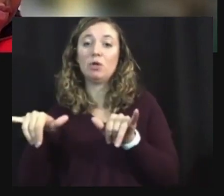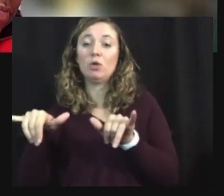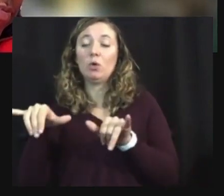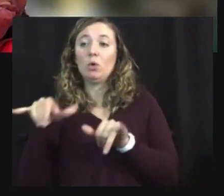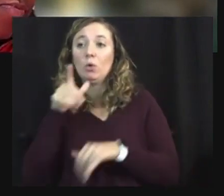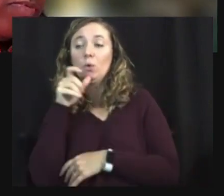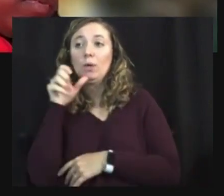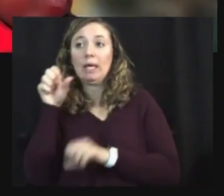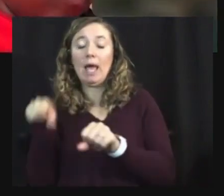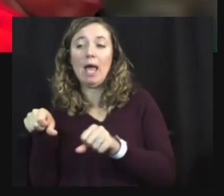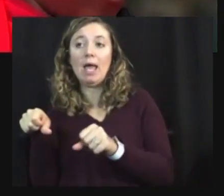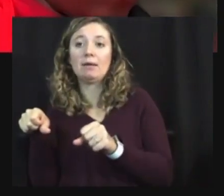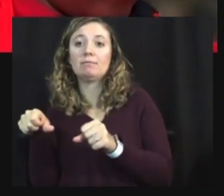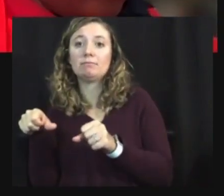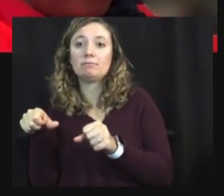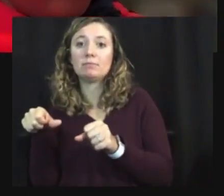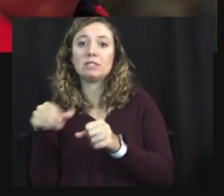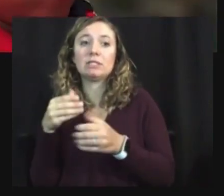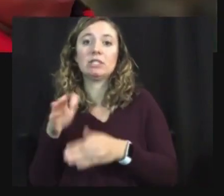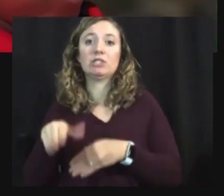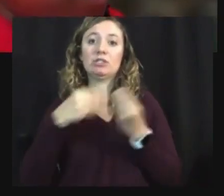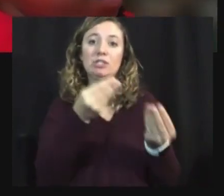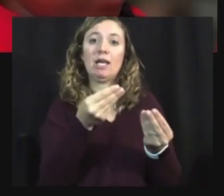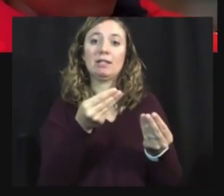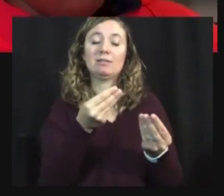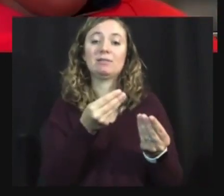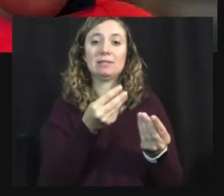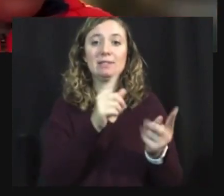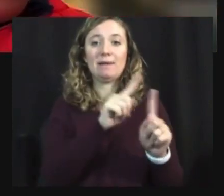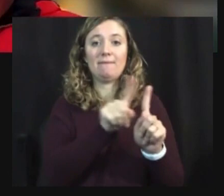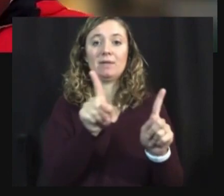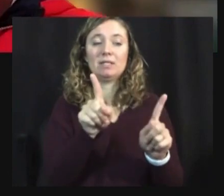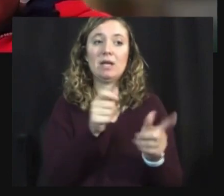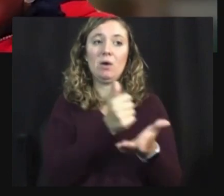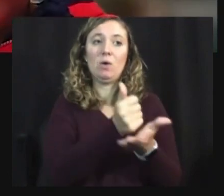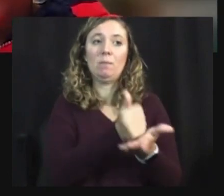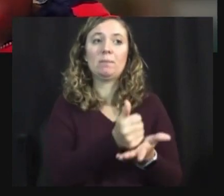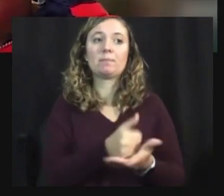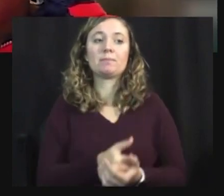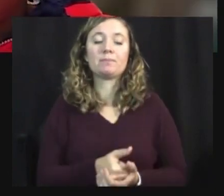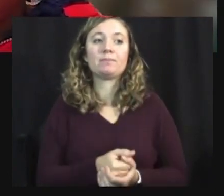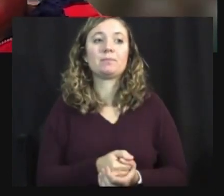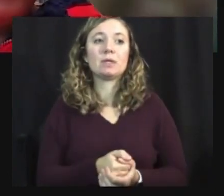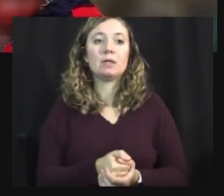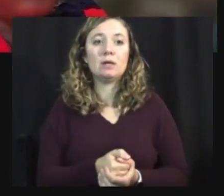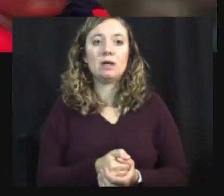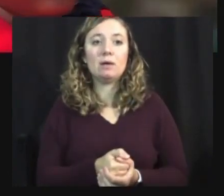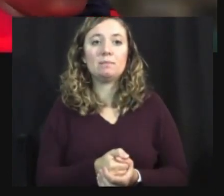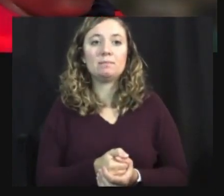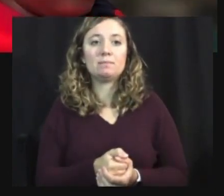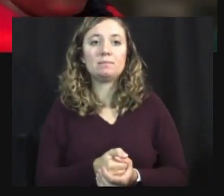Some universal design for sensory accommodations is actually helpful for every student.